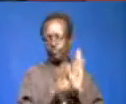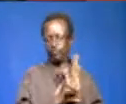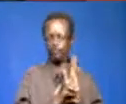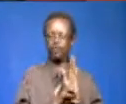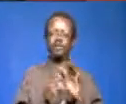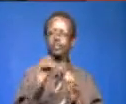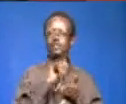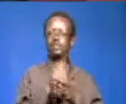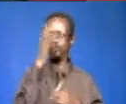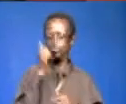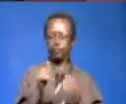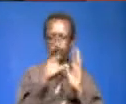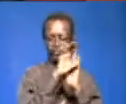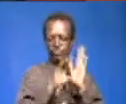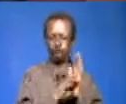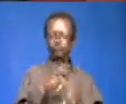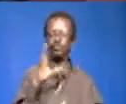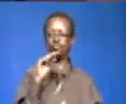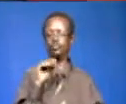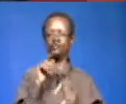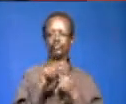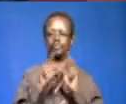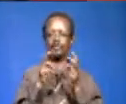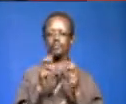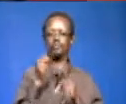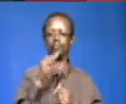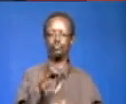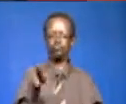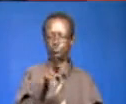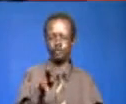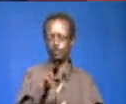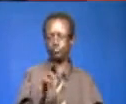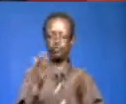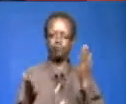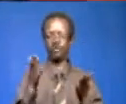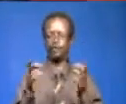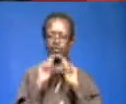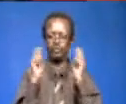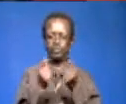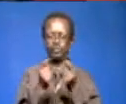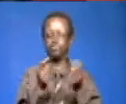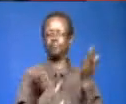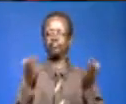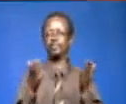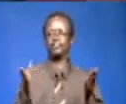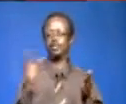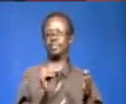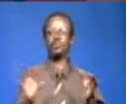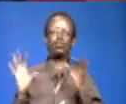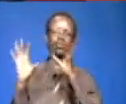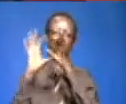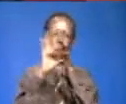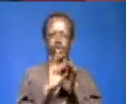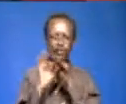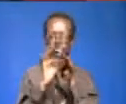the constitution speaks to the issue of regional balance, ethnic balance, and cohesion of this country, Madam Speaker. First, Madam Speaker,